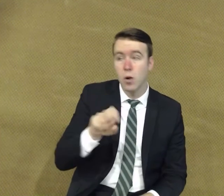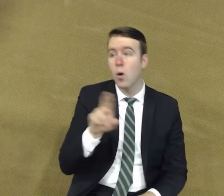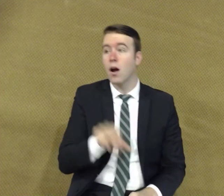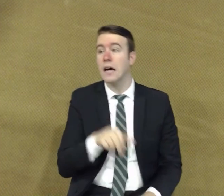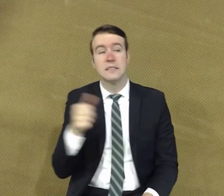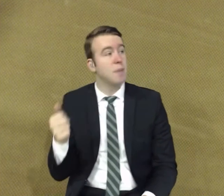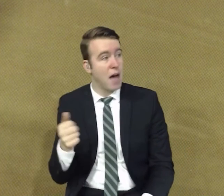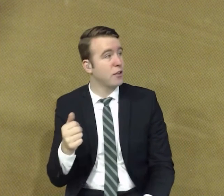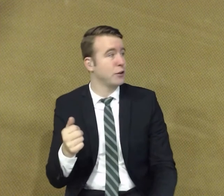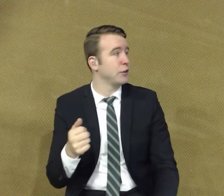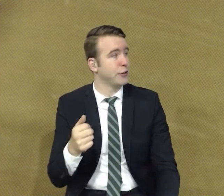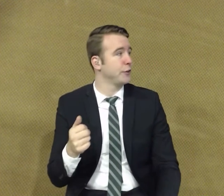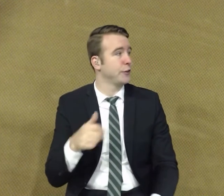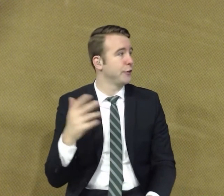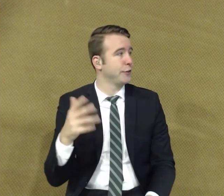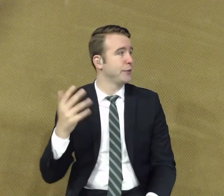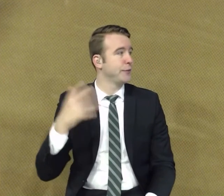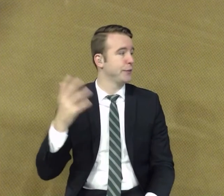other